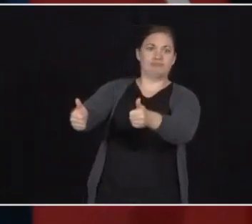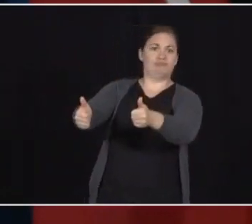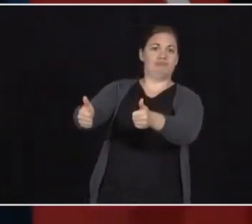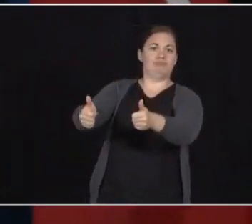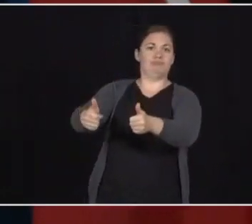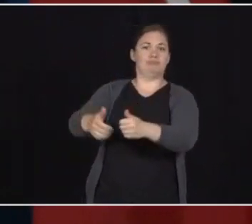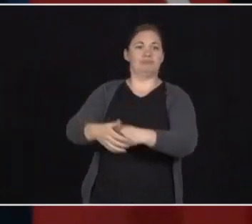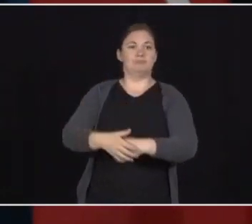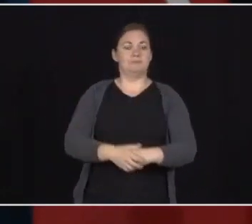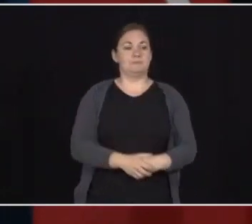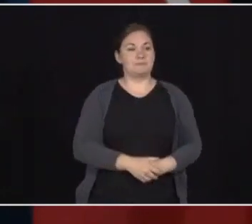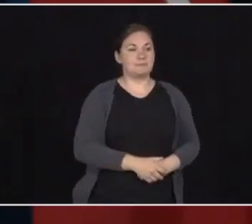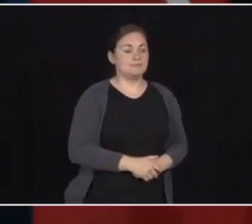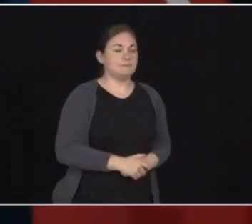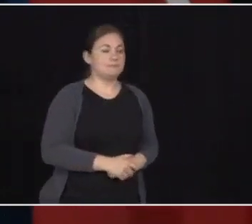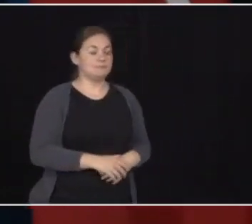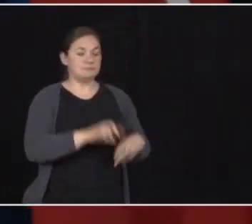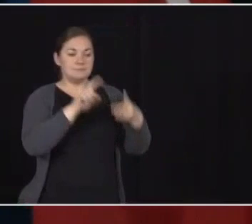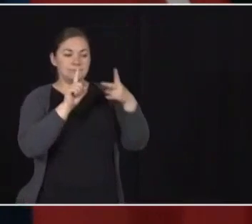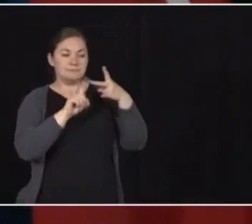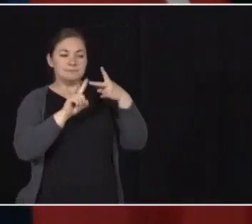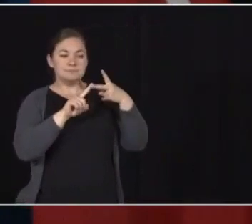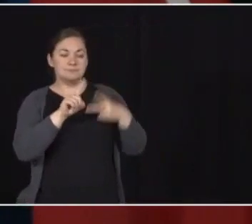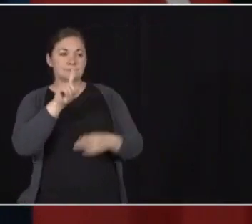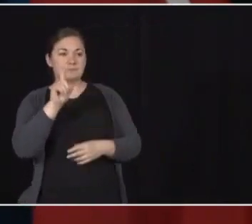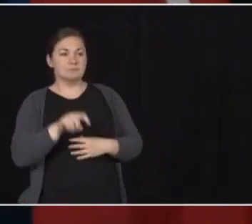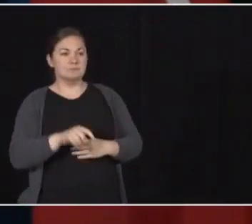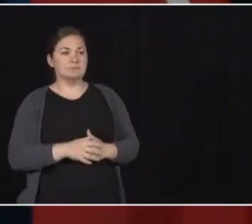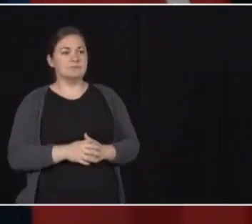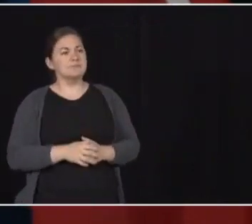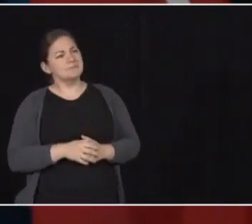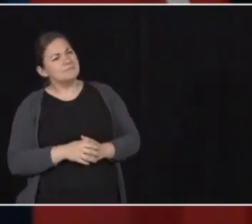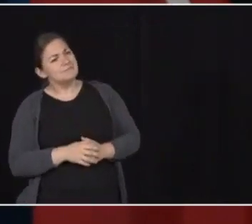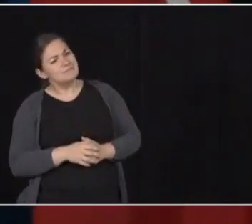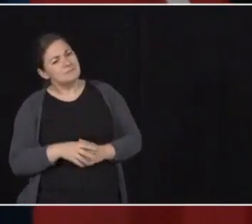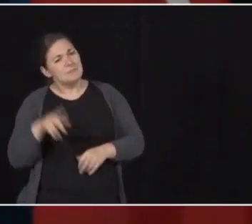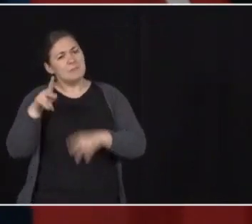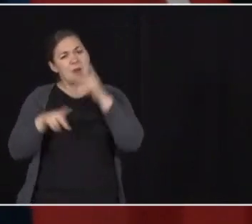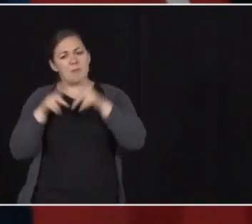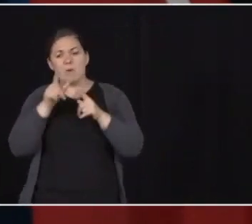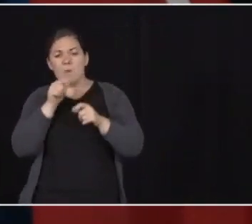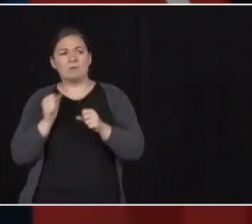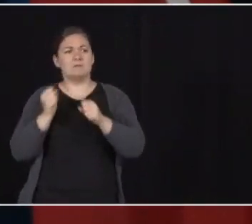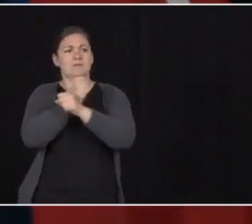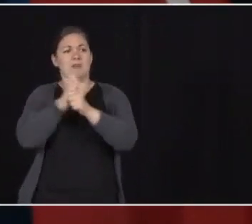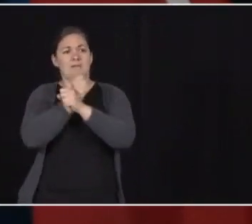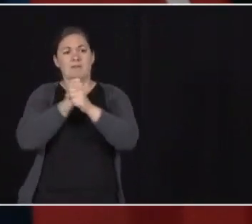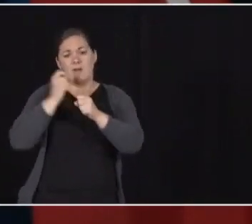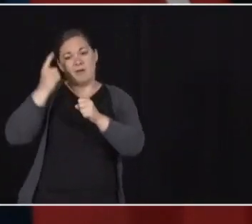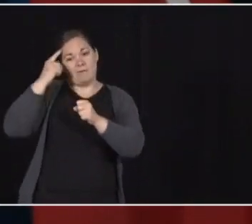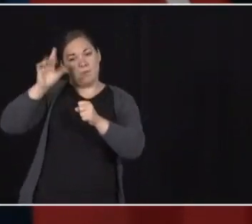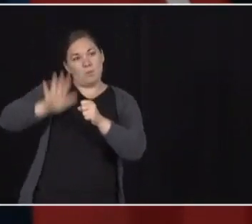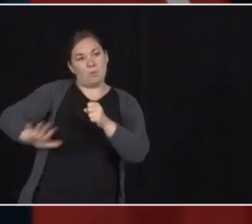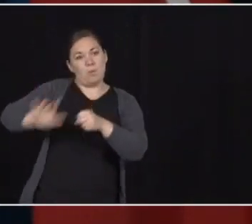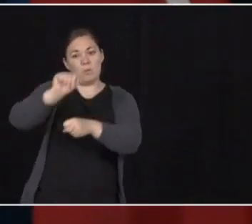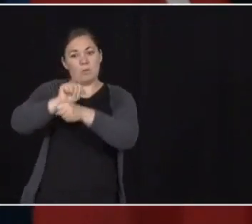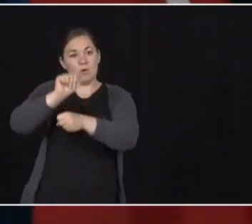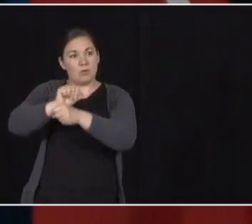Premier, by way of follow-up on that, advocates for migrant workers say that they are exceptionally vulnerable in these situations.